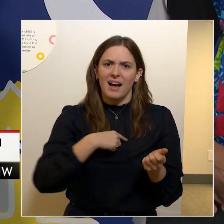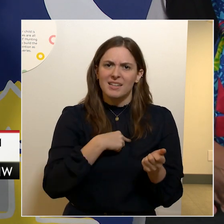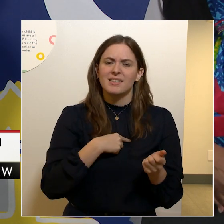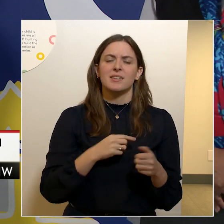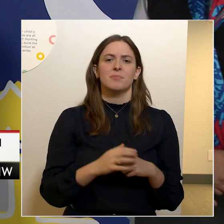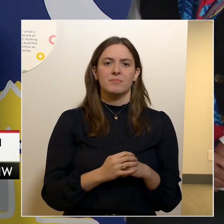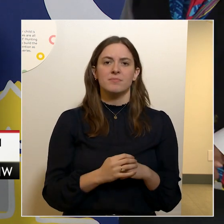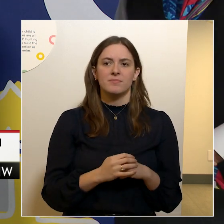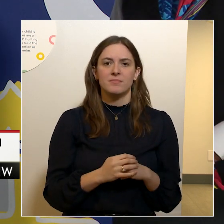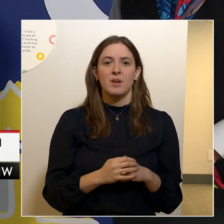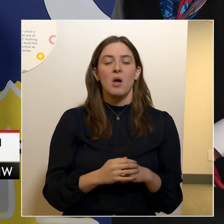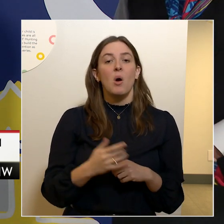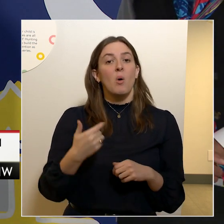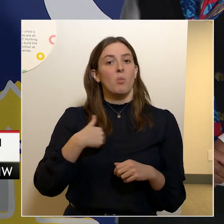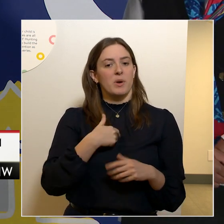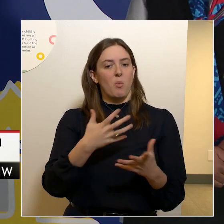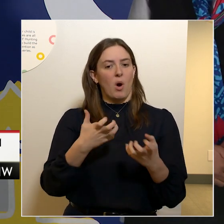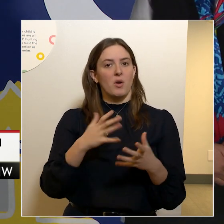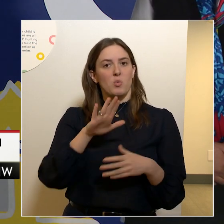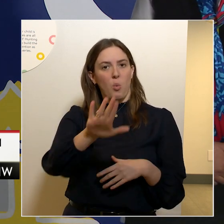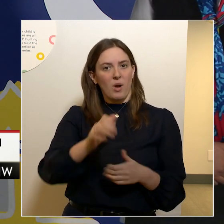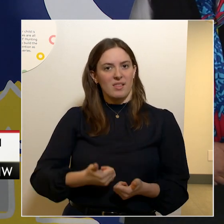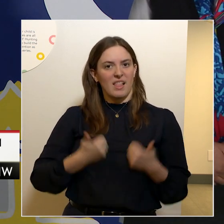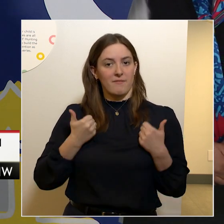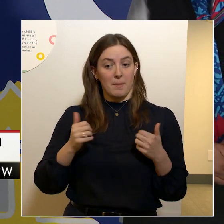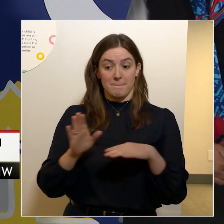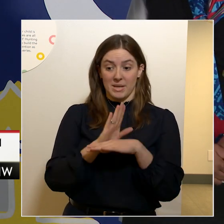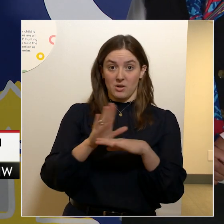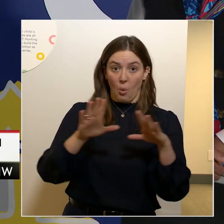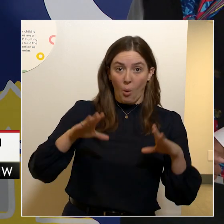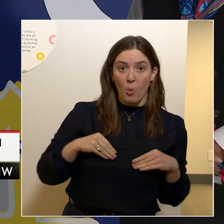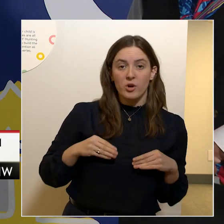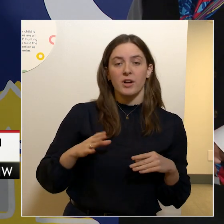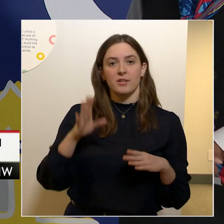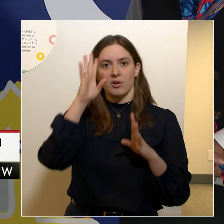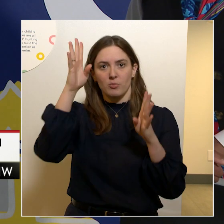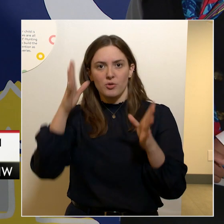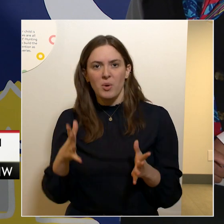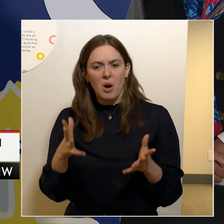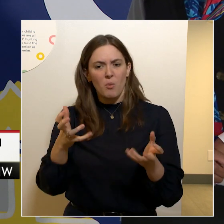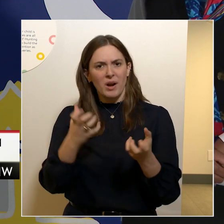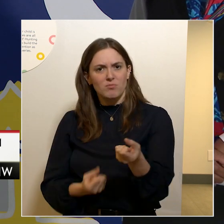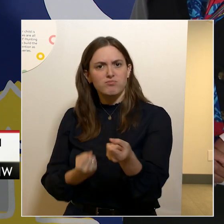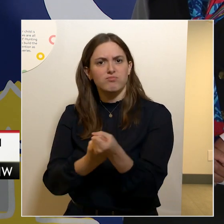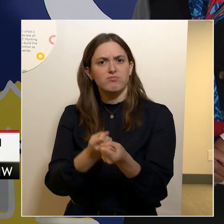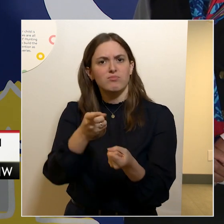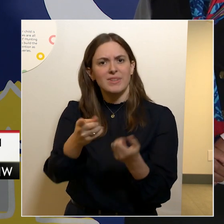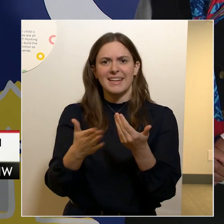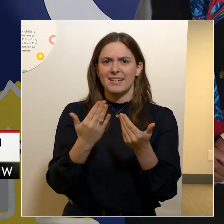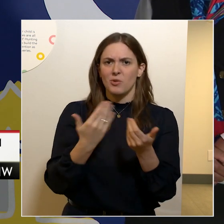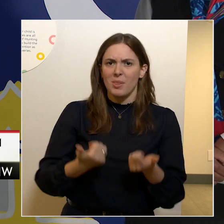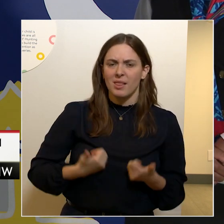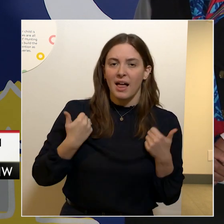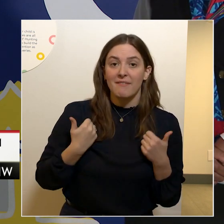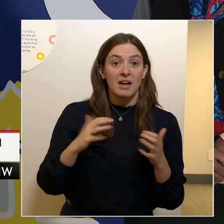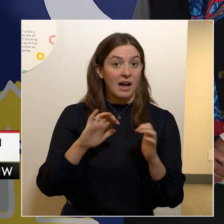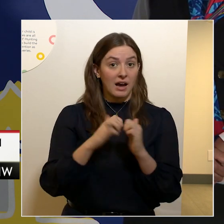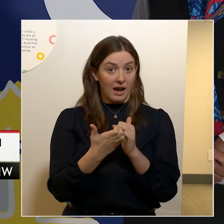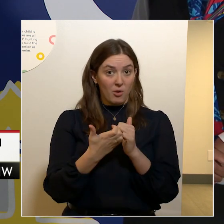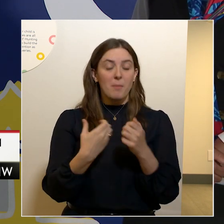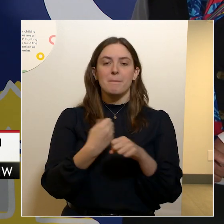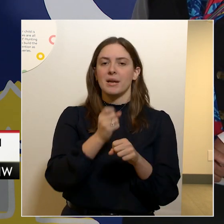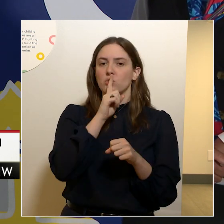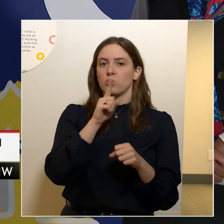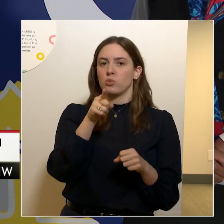trying to make your lives as a business owner and as an entrepreneur easier, and we do this by making sure